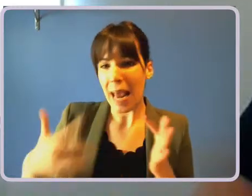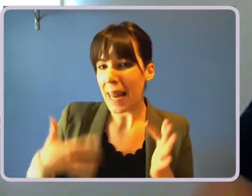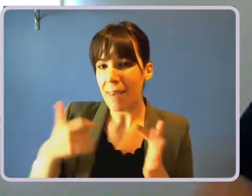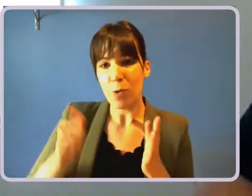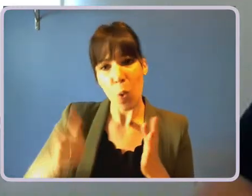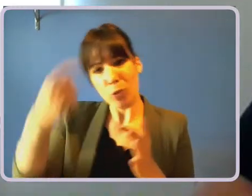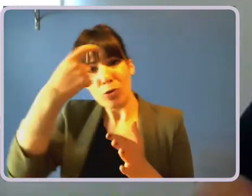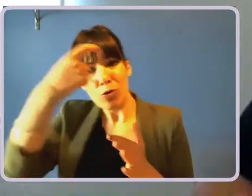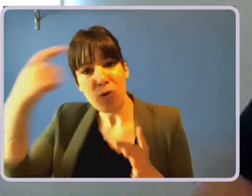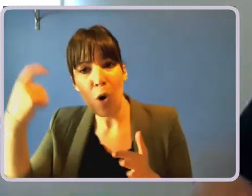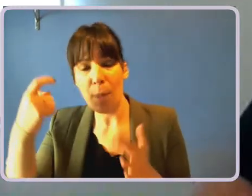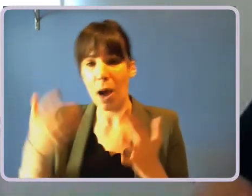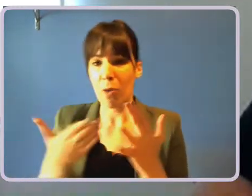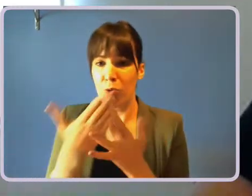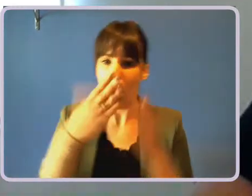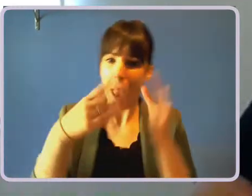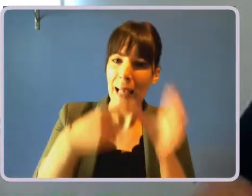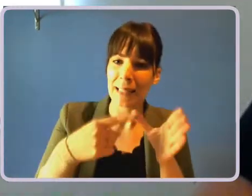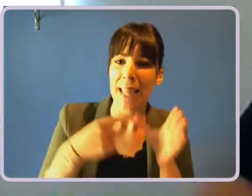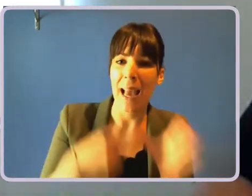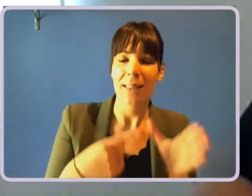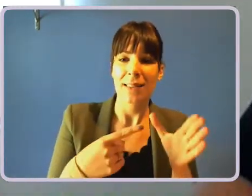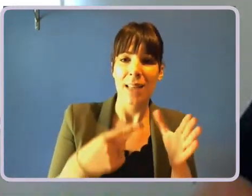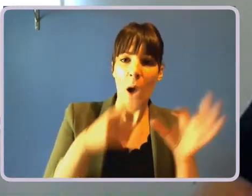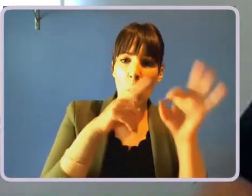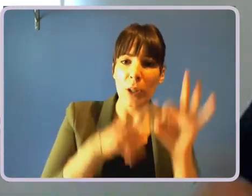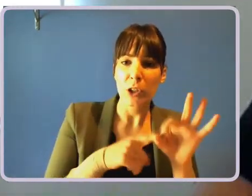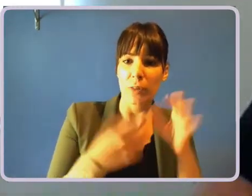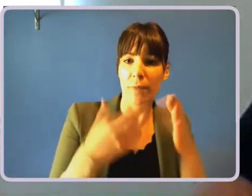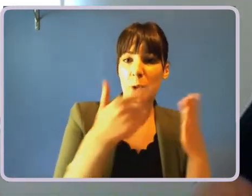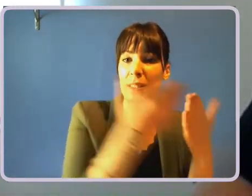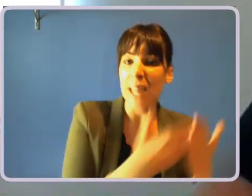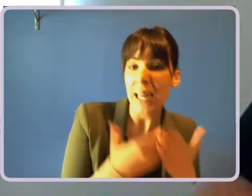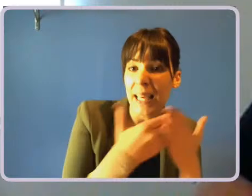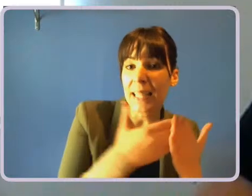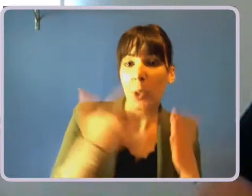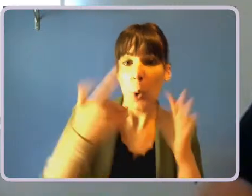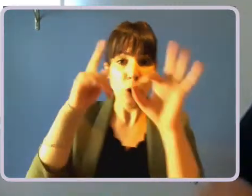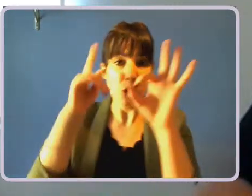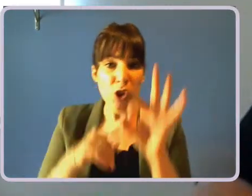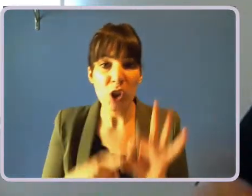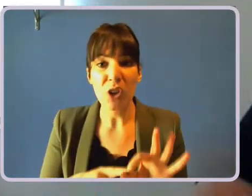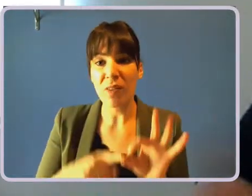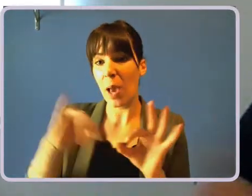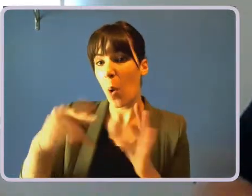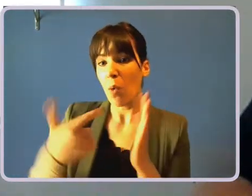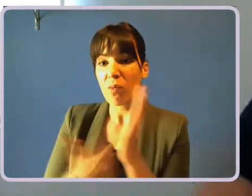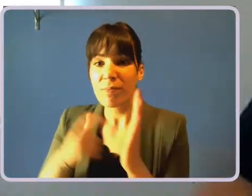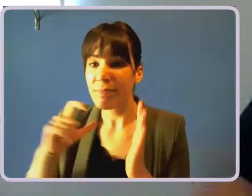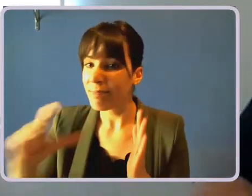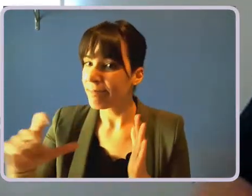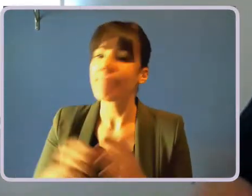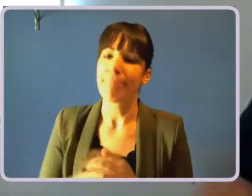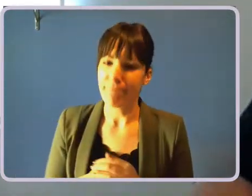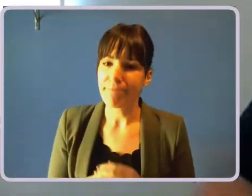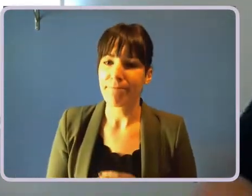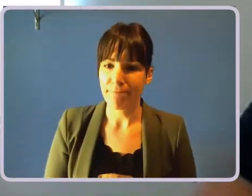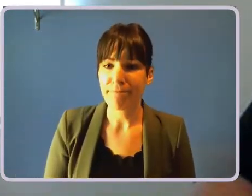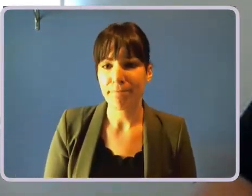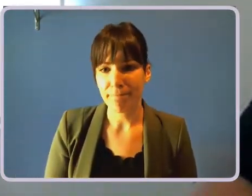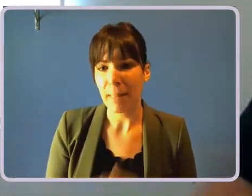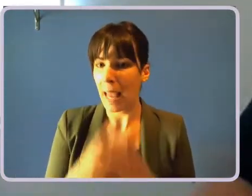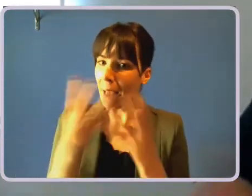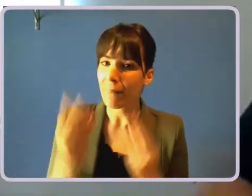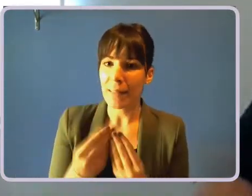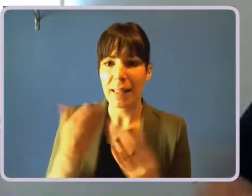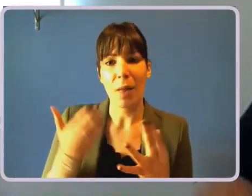Commission hearings, and everything else that has been done in relation to the disasters of 2020. It's all hard,